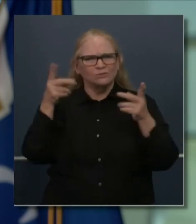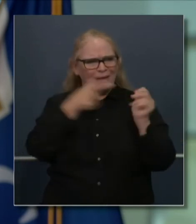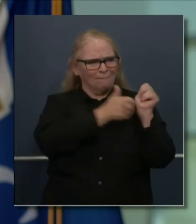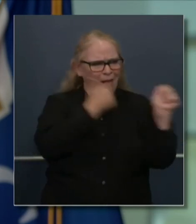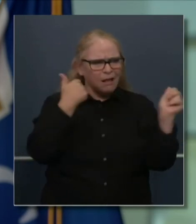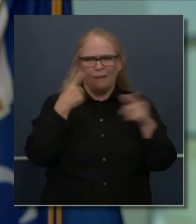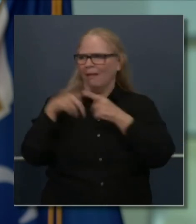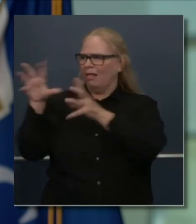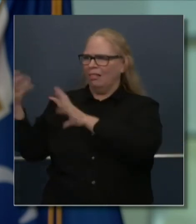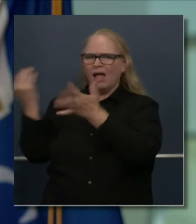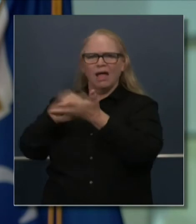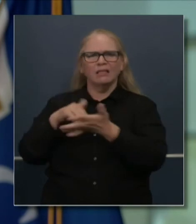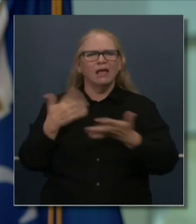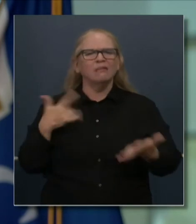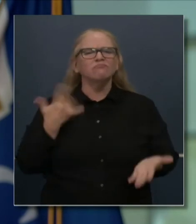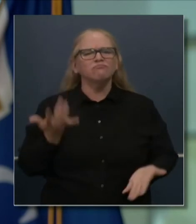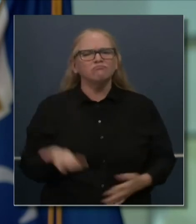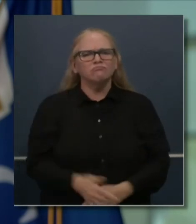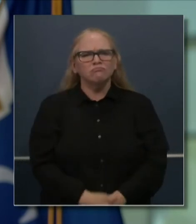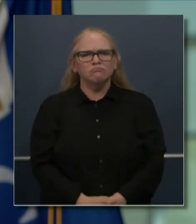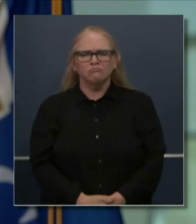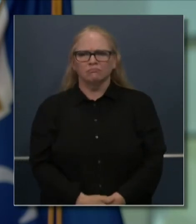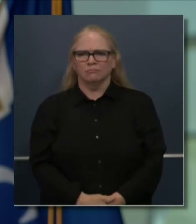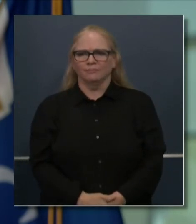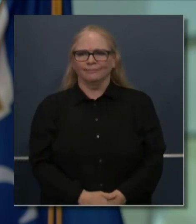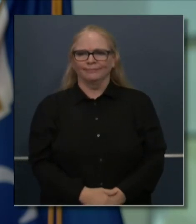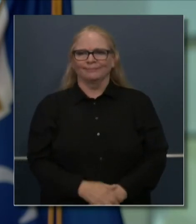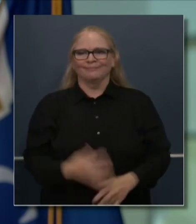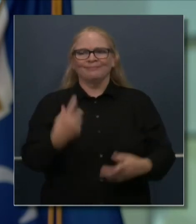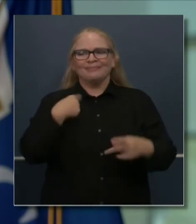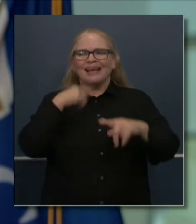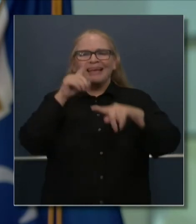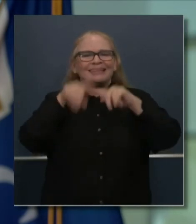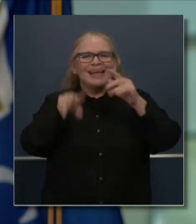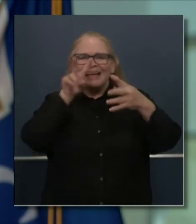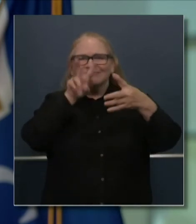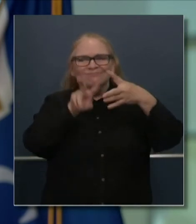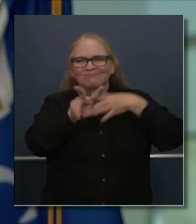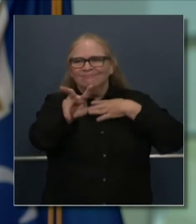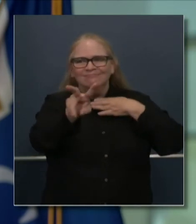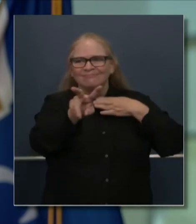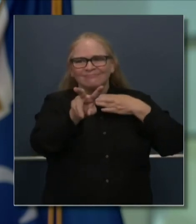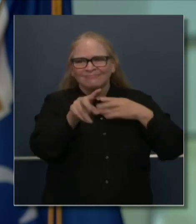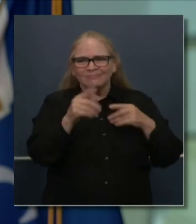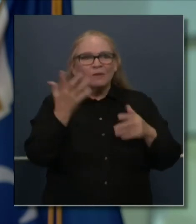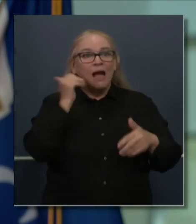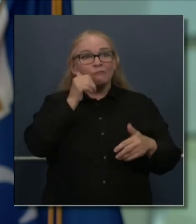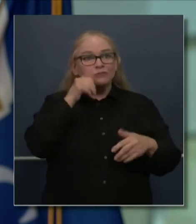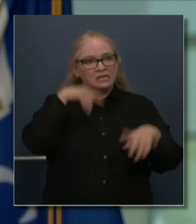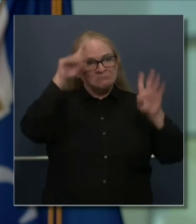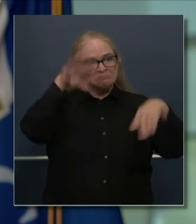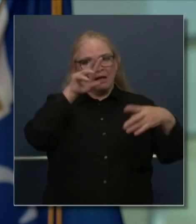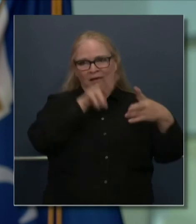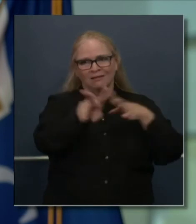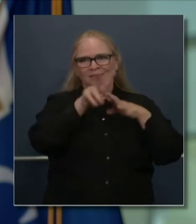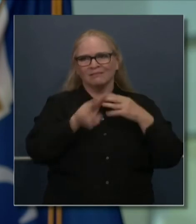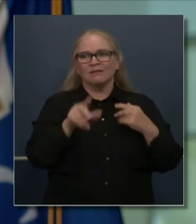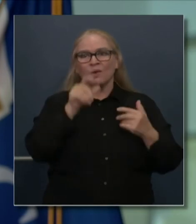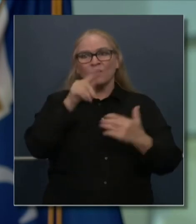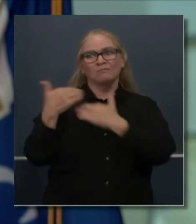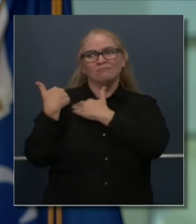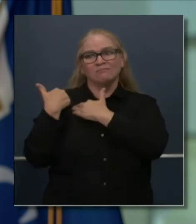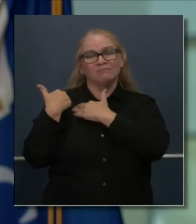it's difficult to predict everything that happens every single day. It's ultimately my responsibility. I thank you for, I